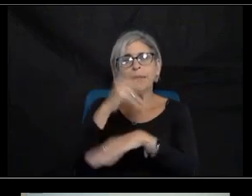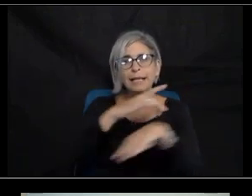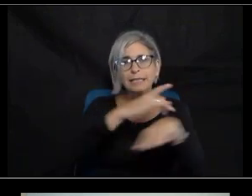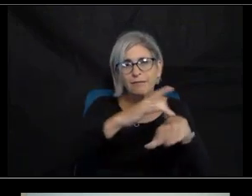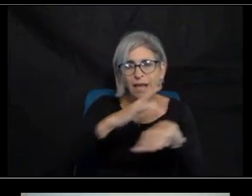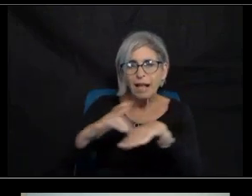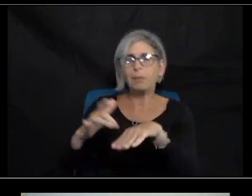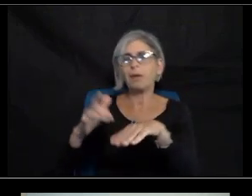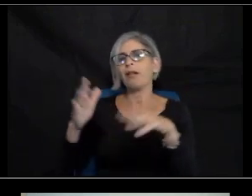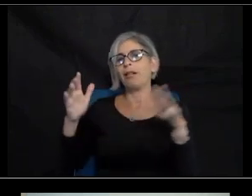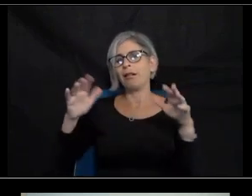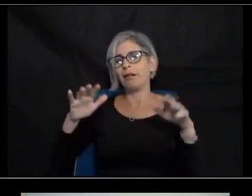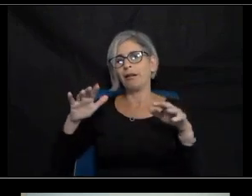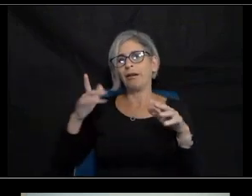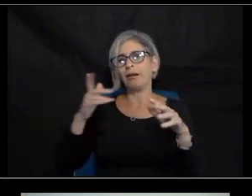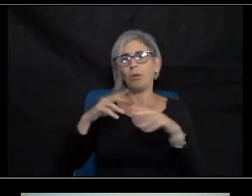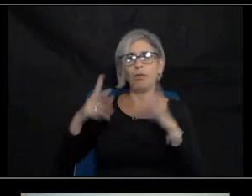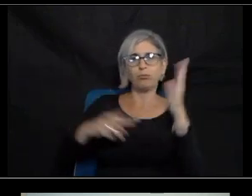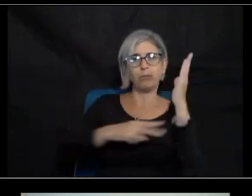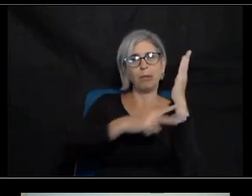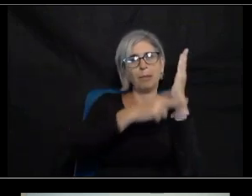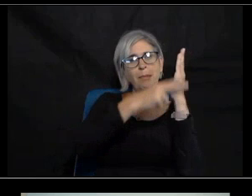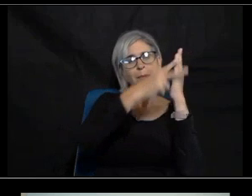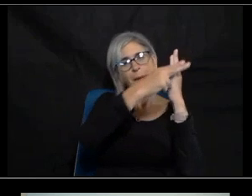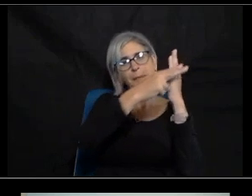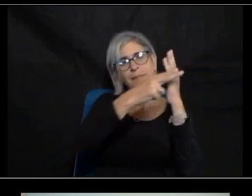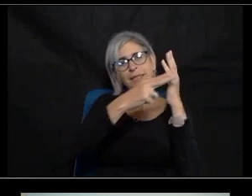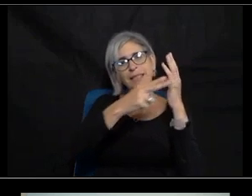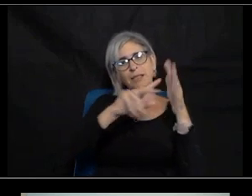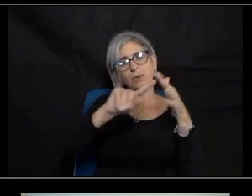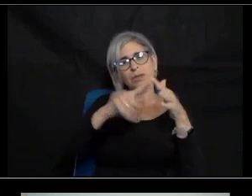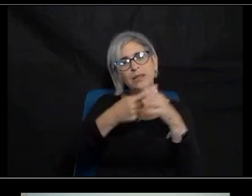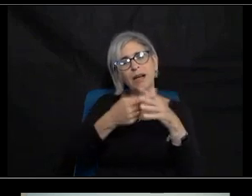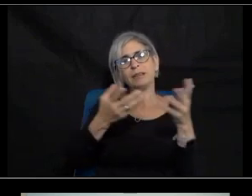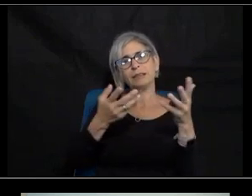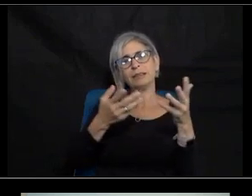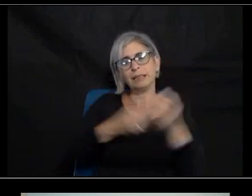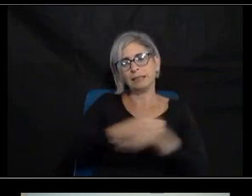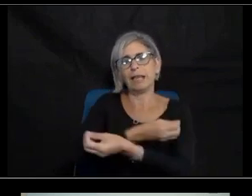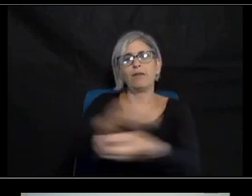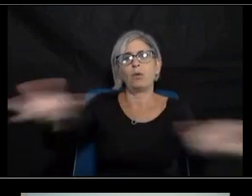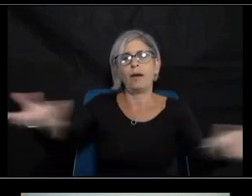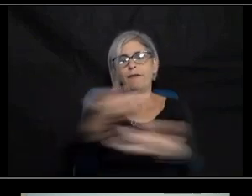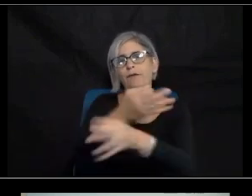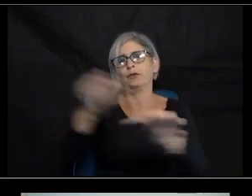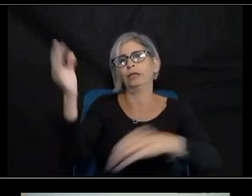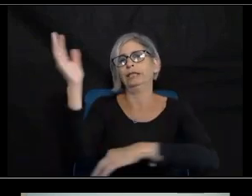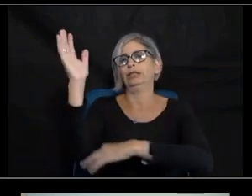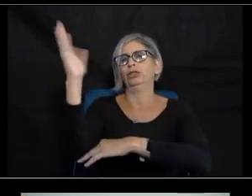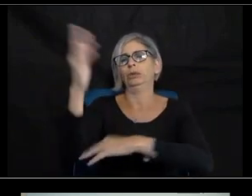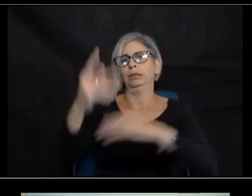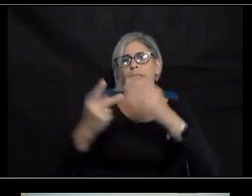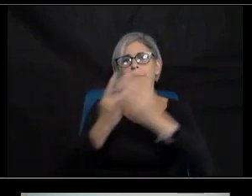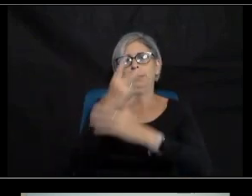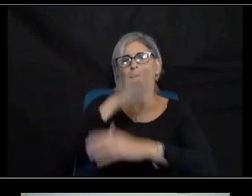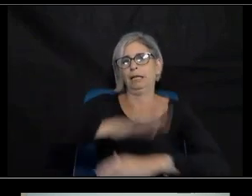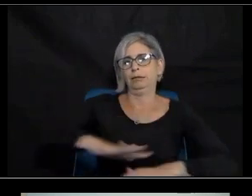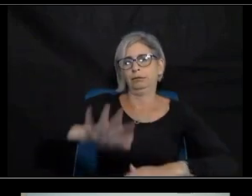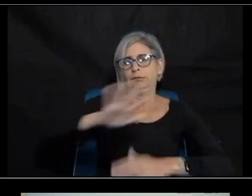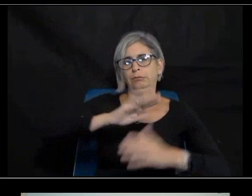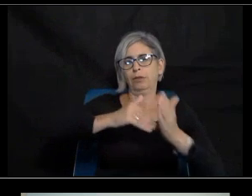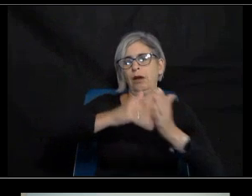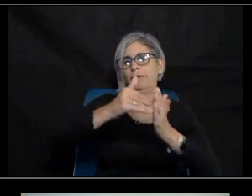they did prunings and cuttings, they would just get starts going and give away free trees and plants all the time. So I